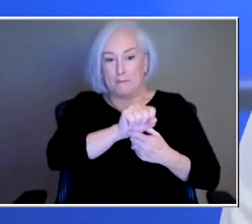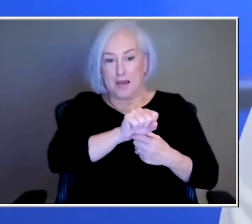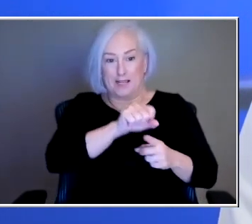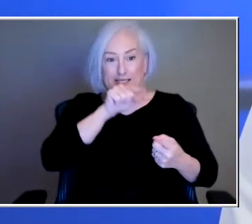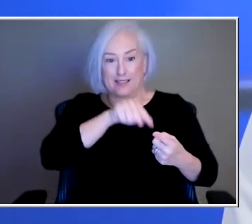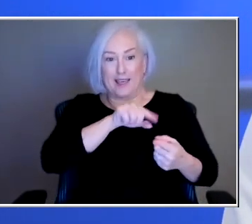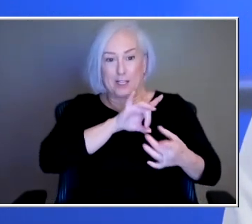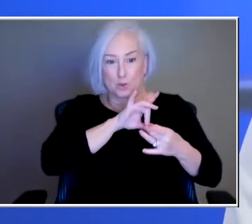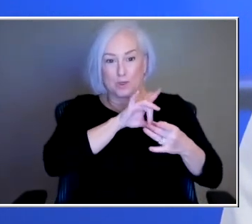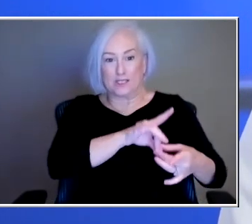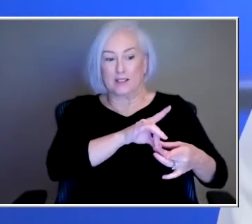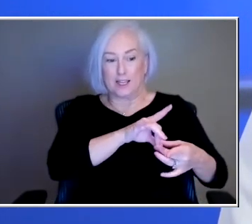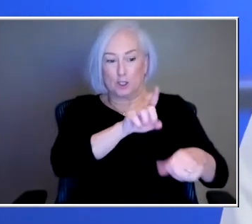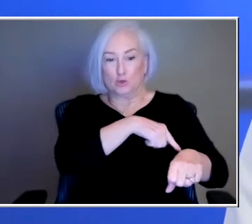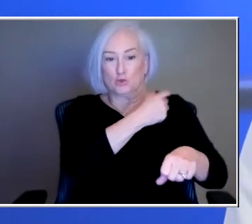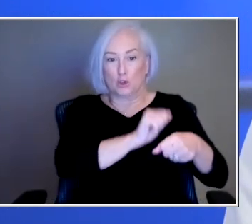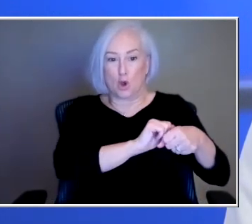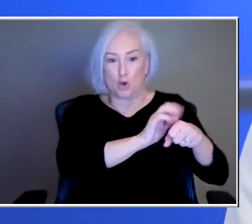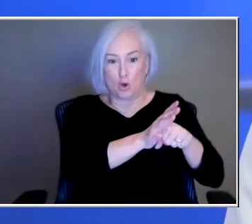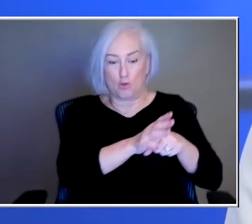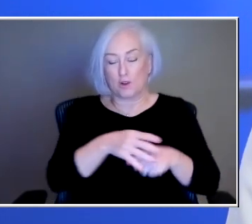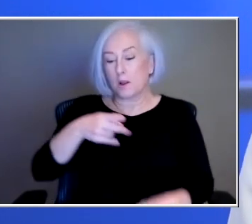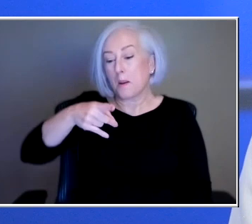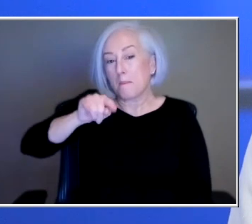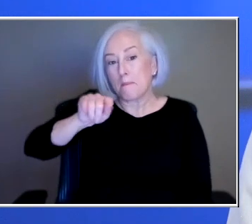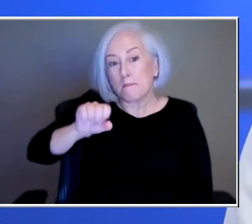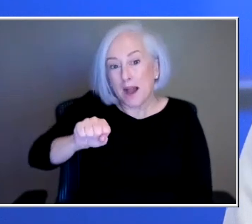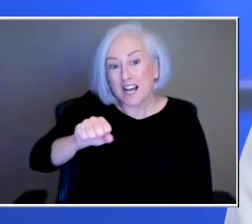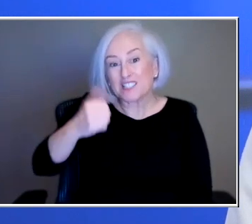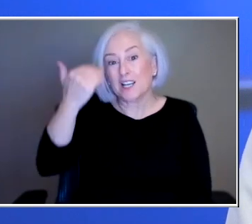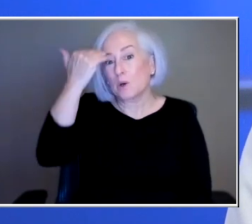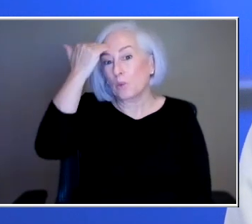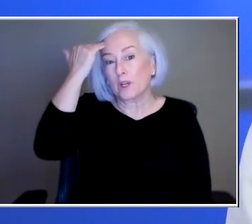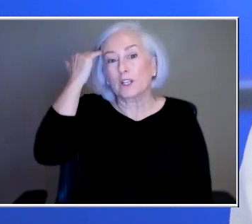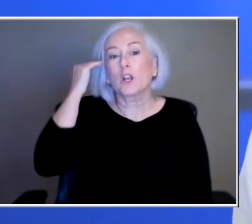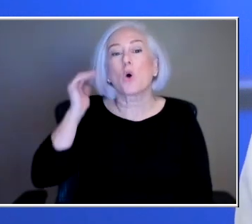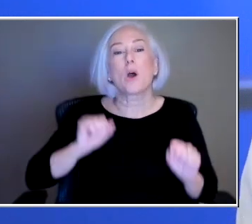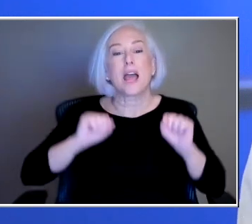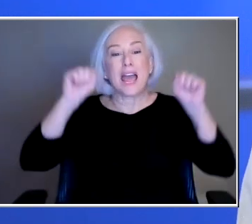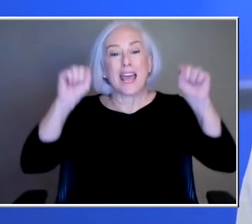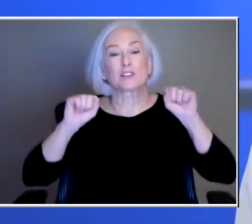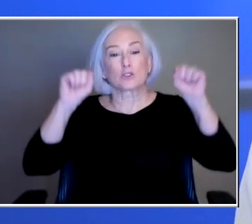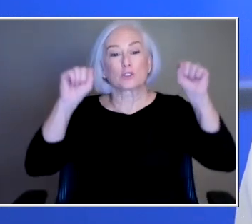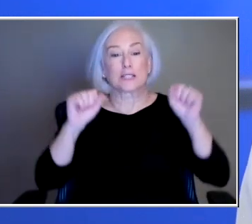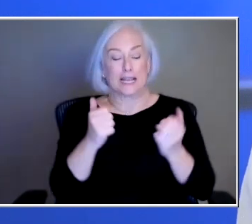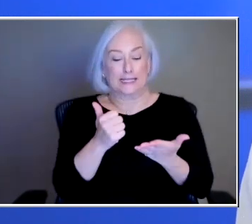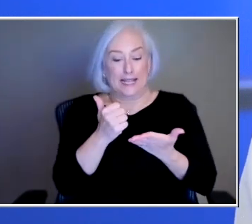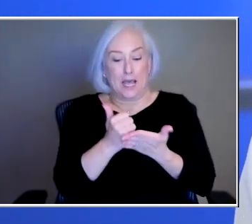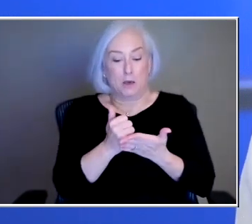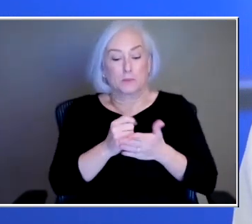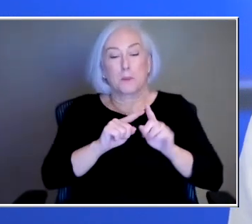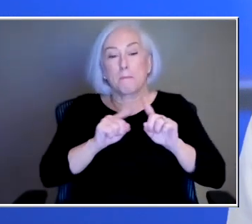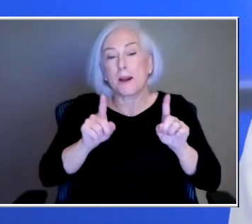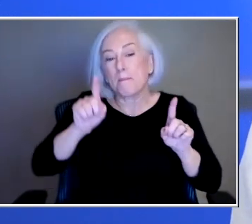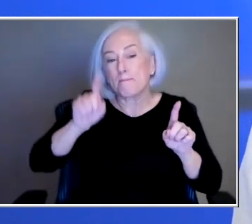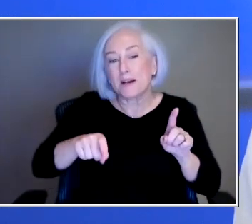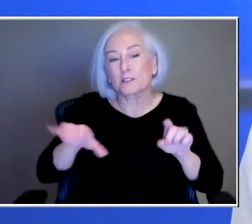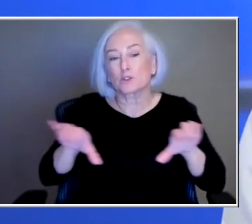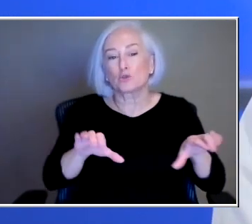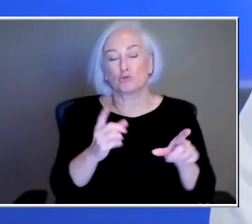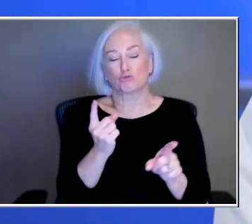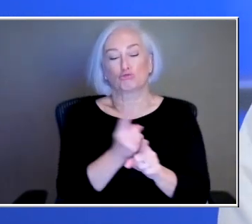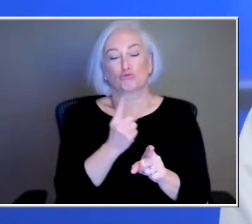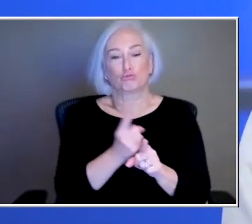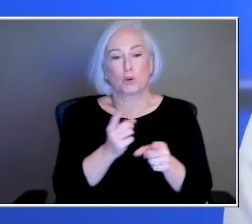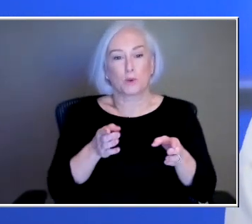And so, in patients in POTS, we know that exercise really does help. It's got to be done in the right way, usually not in a standing position.